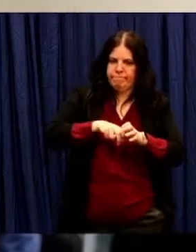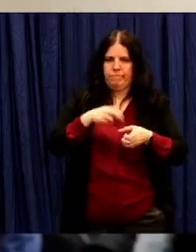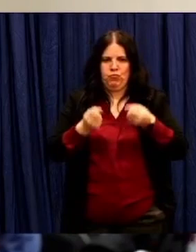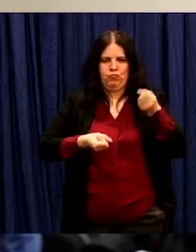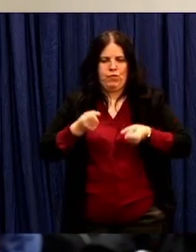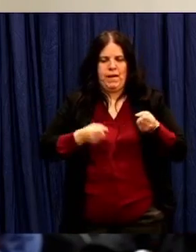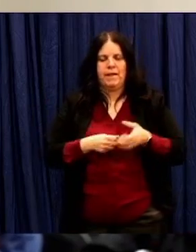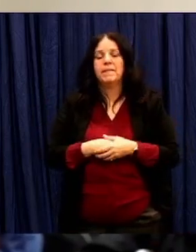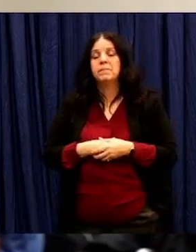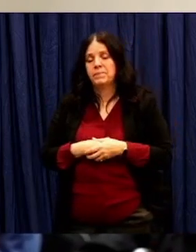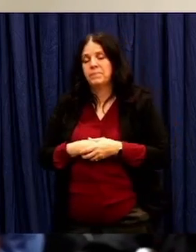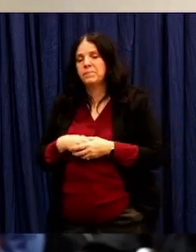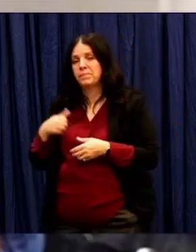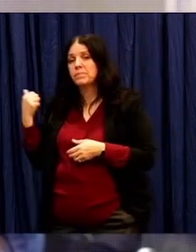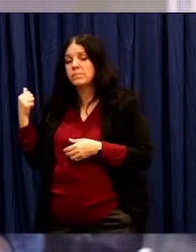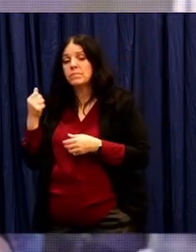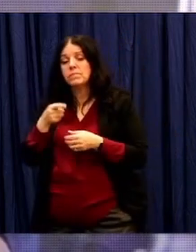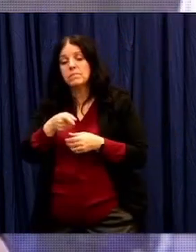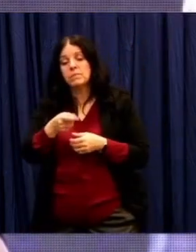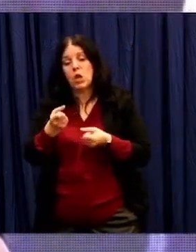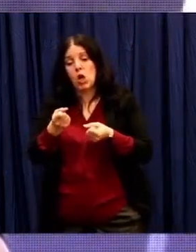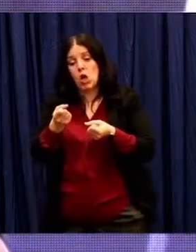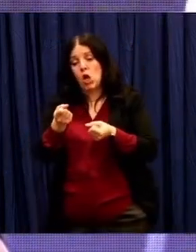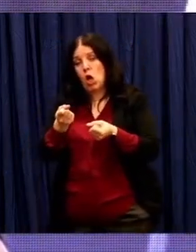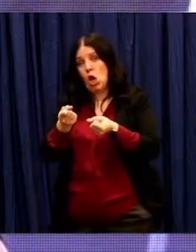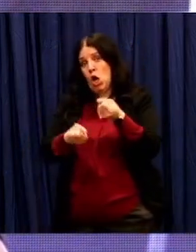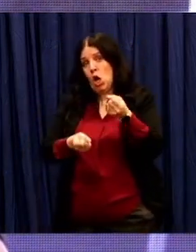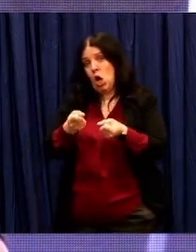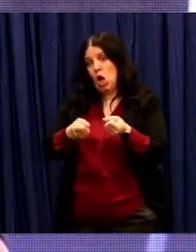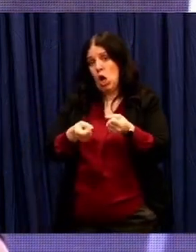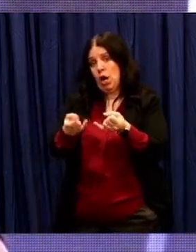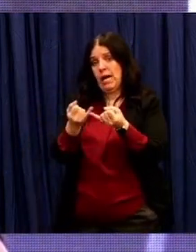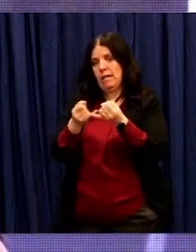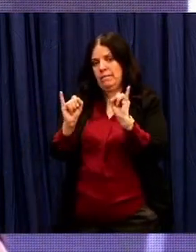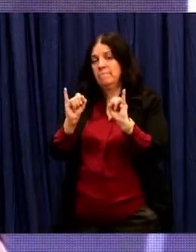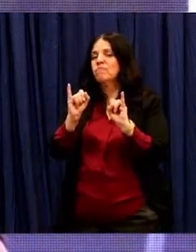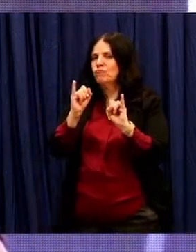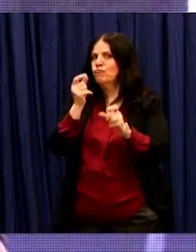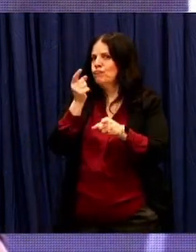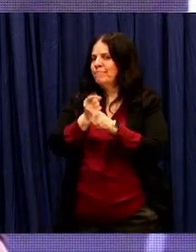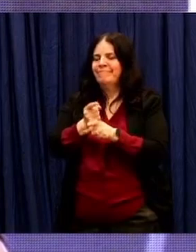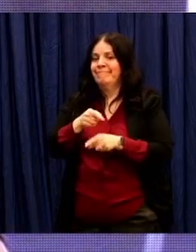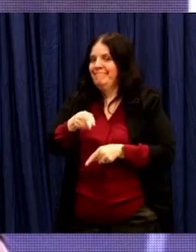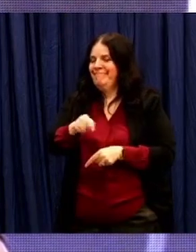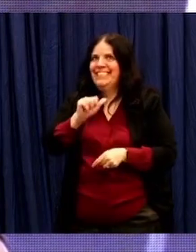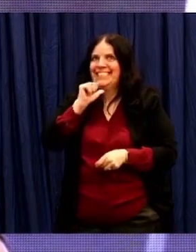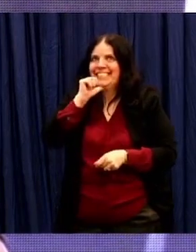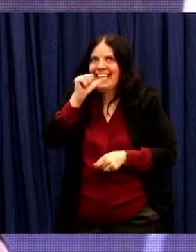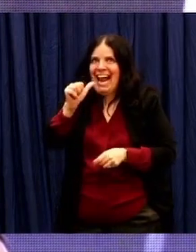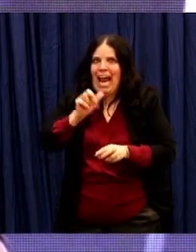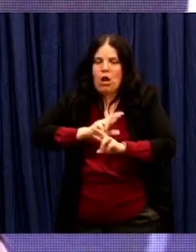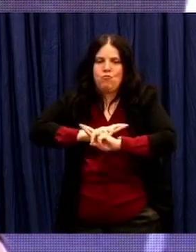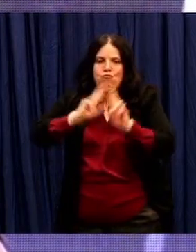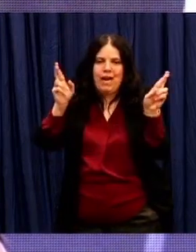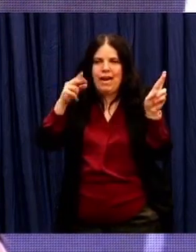So autonomous vehicles are very much not ready for